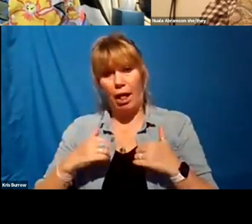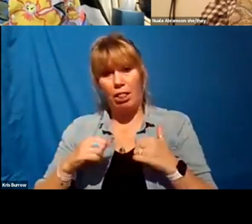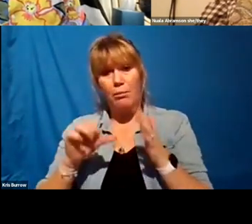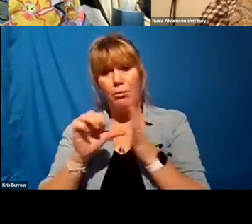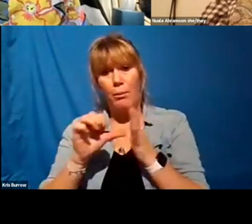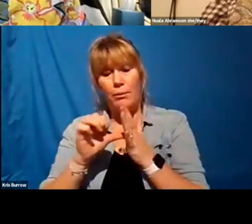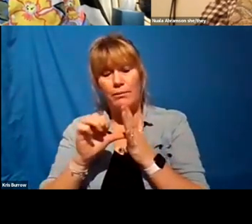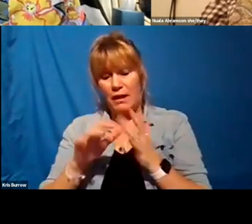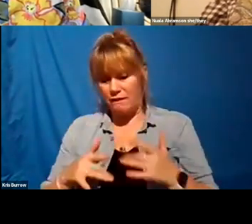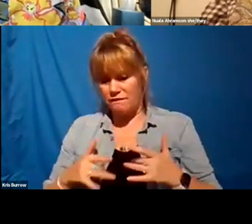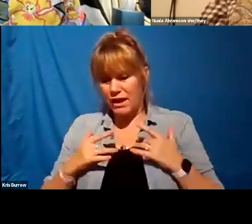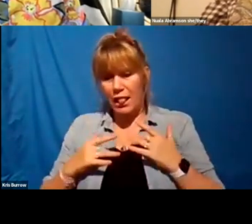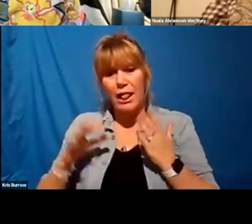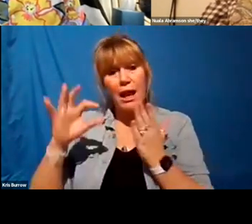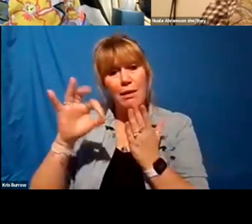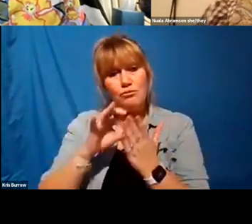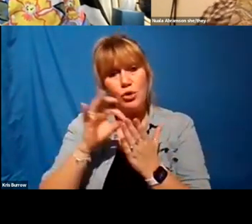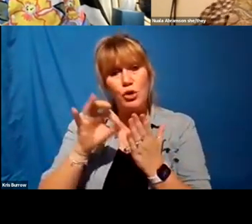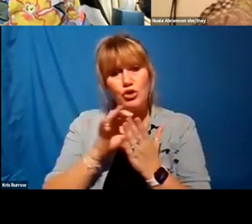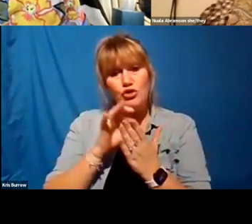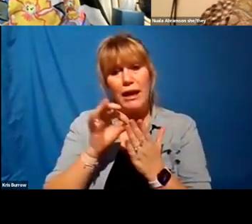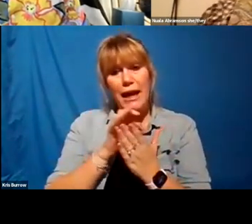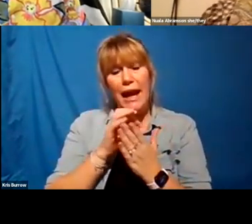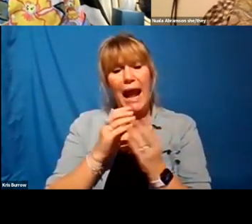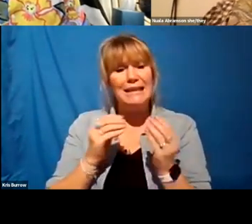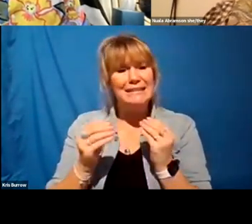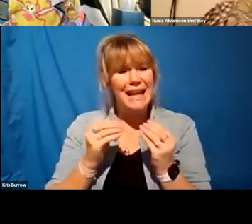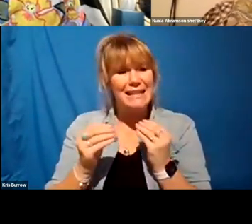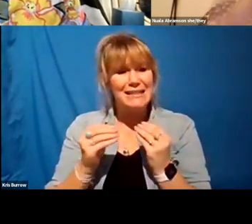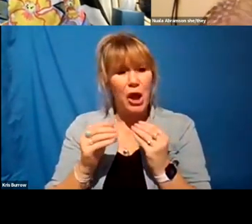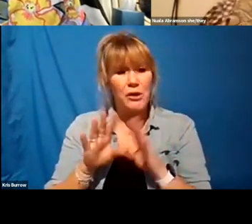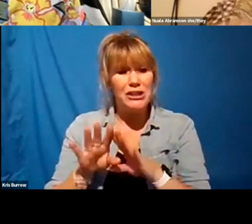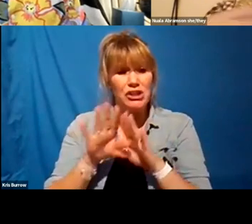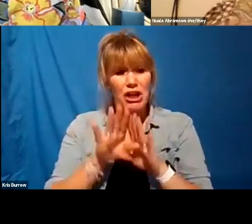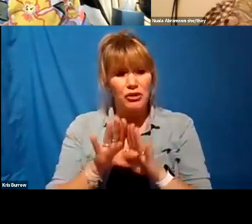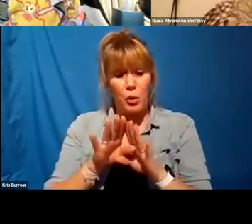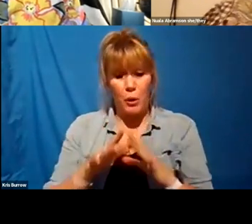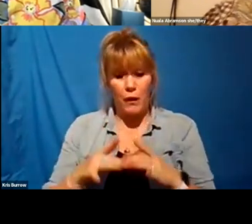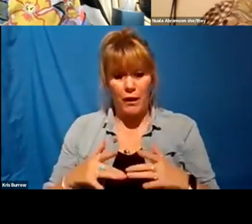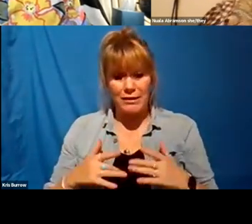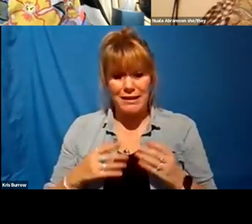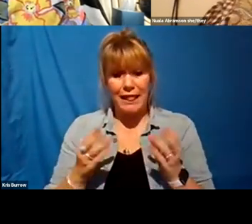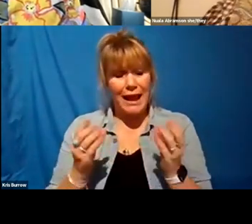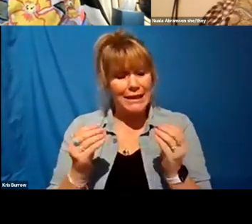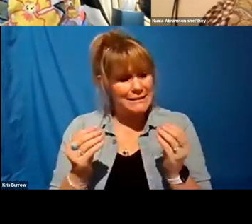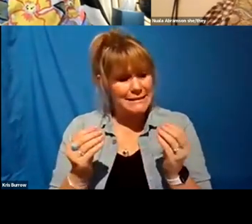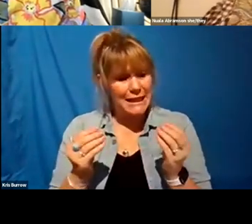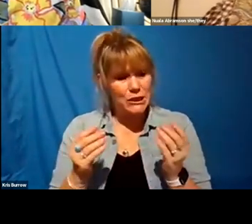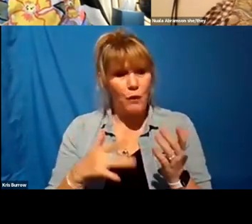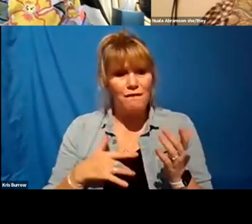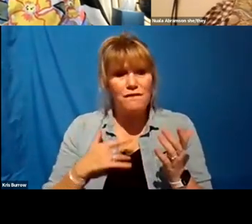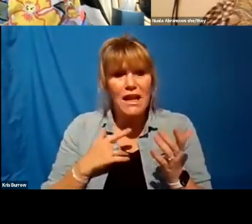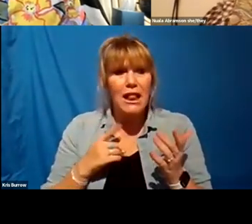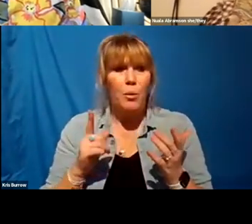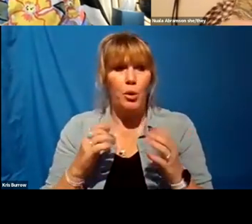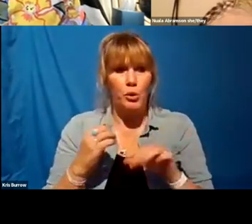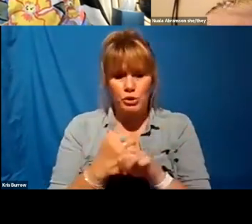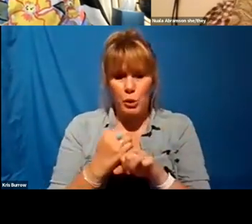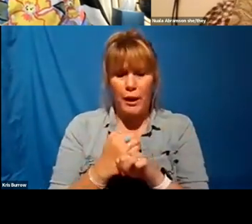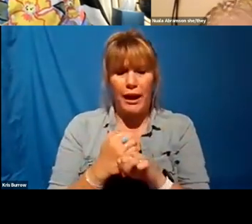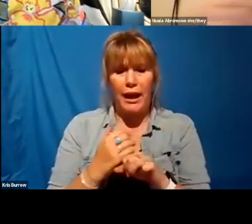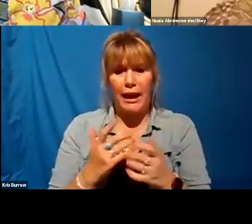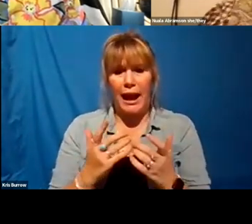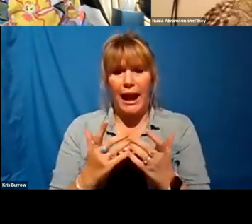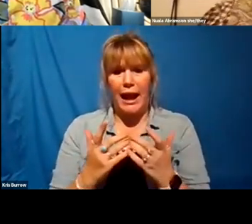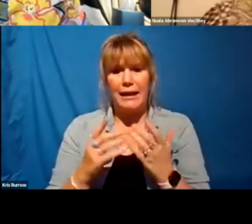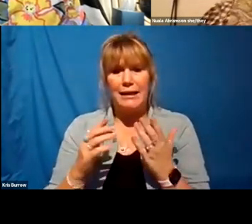embroidery is something, and textiles in general, it's such a sensuous medium. You can really feel what you're doing, and it's all just building up stitch